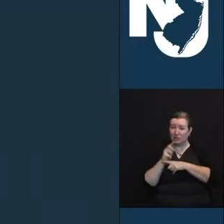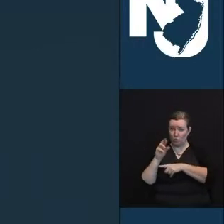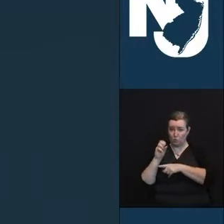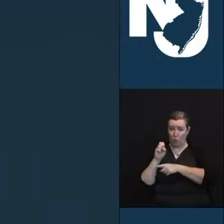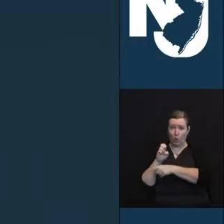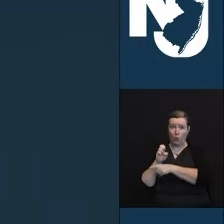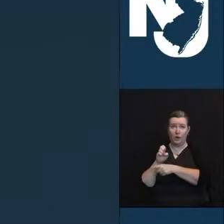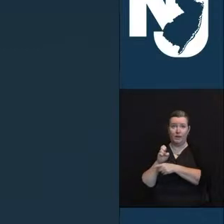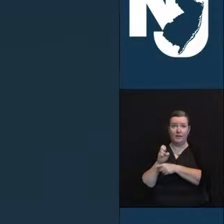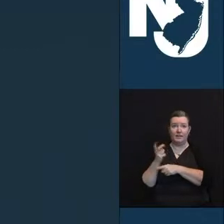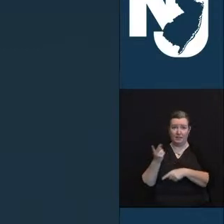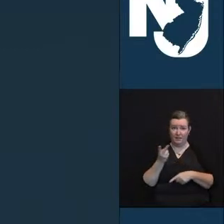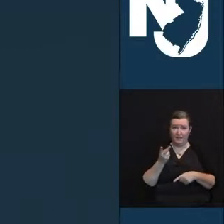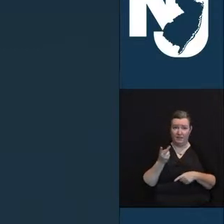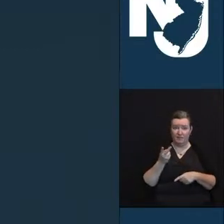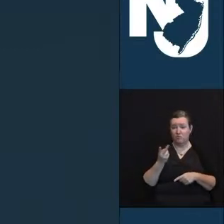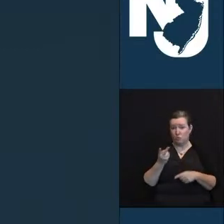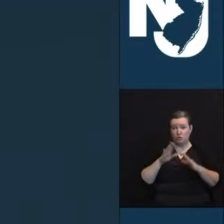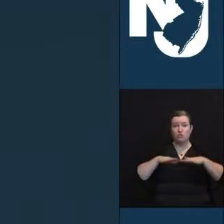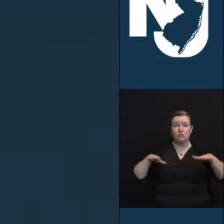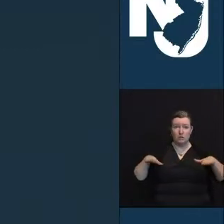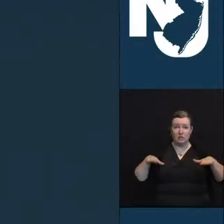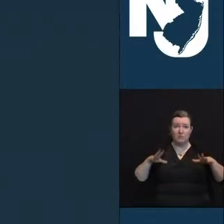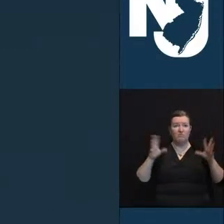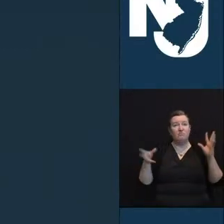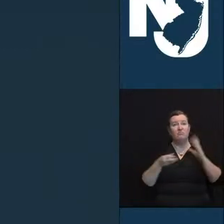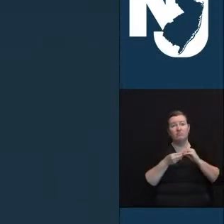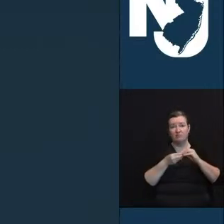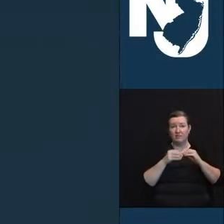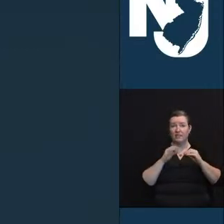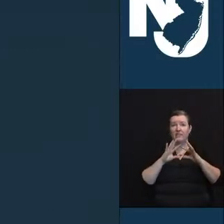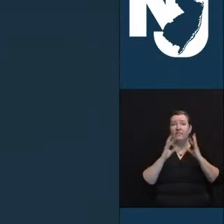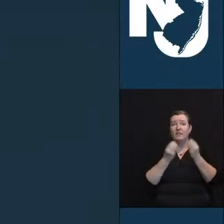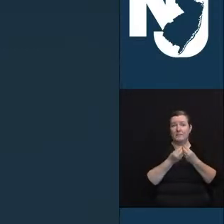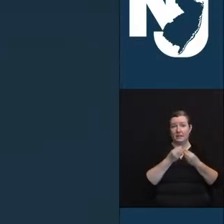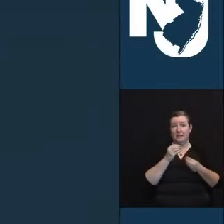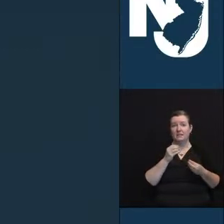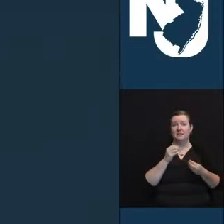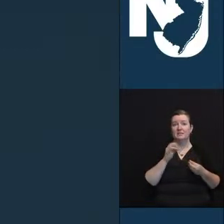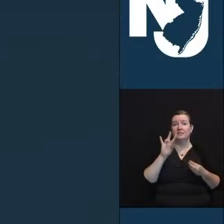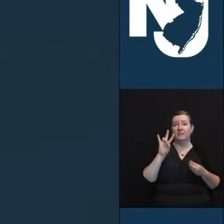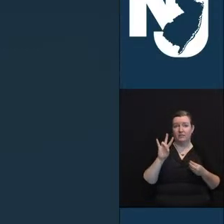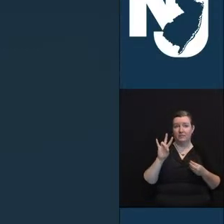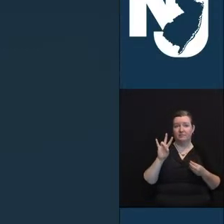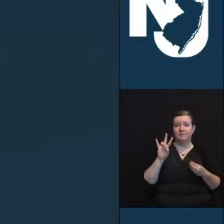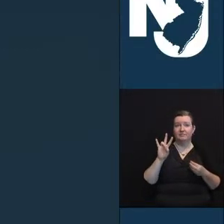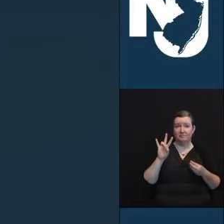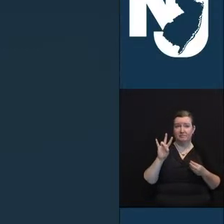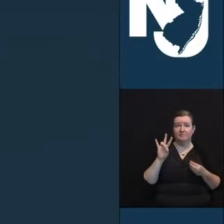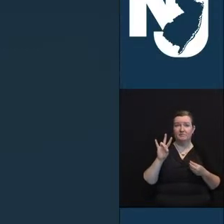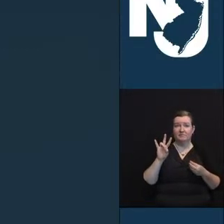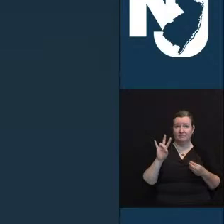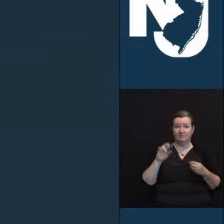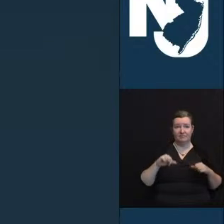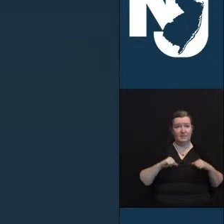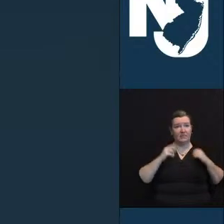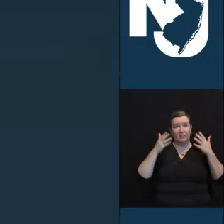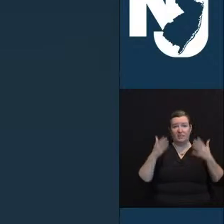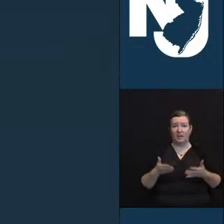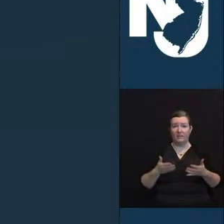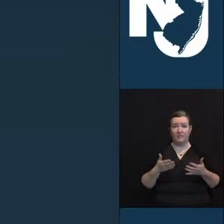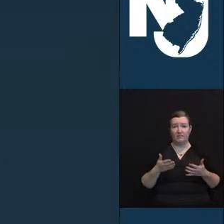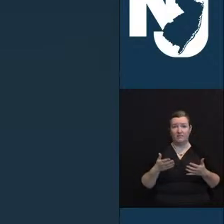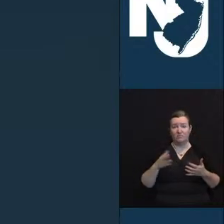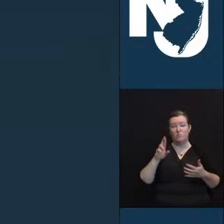2 of 7. The only surviving sibling is the oldest, Rose, who's 94 years old. Jean, by the way,